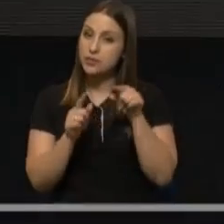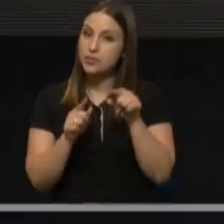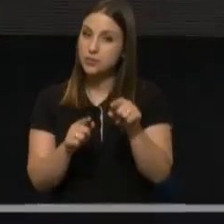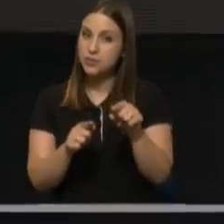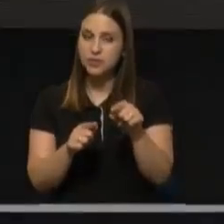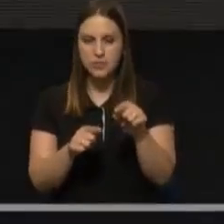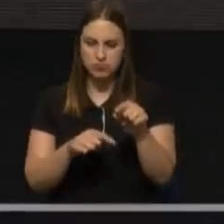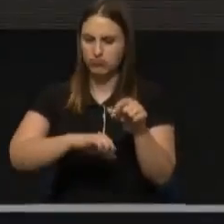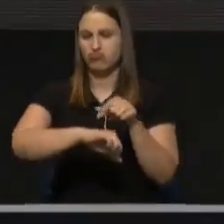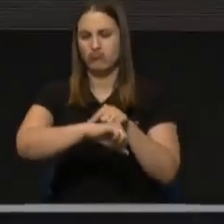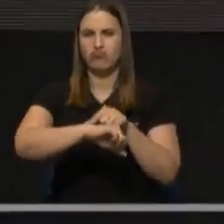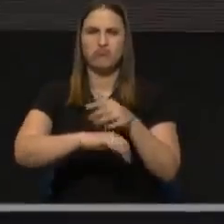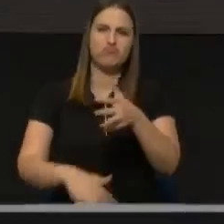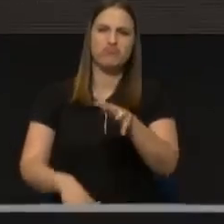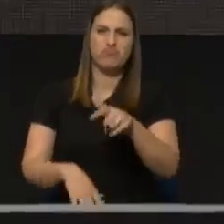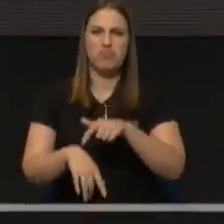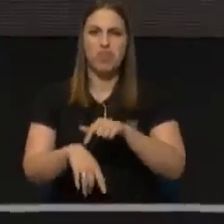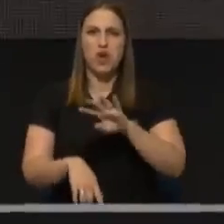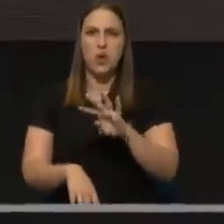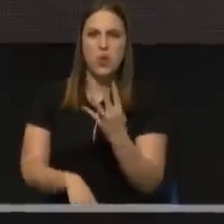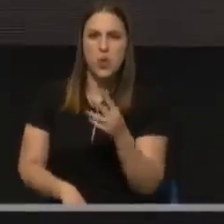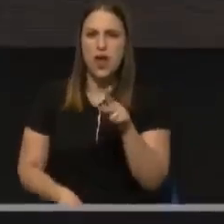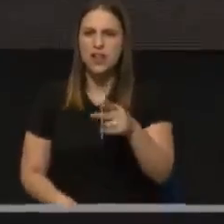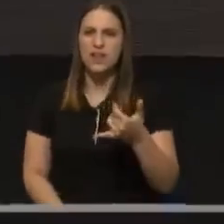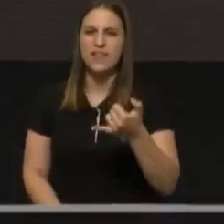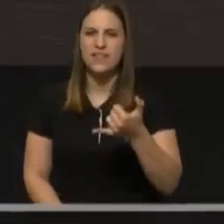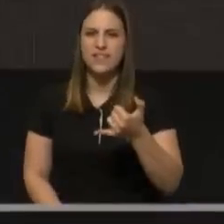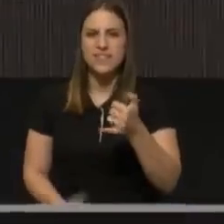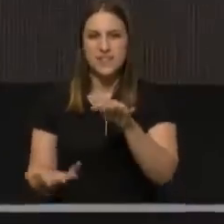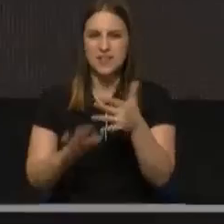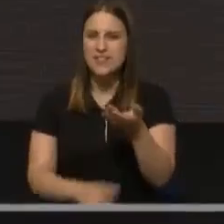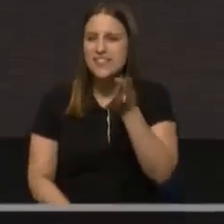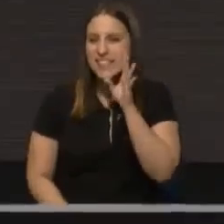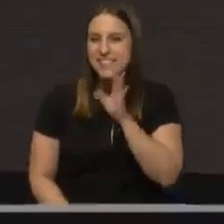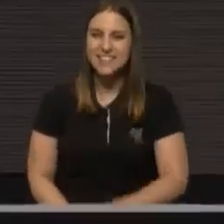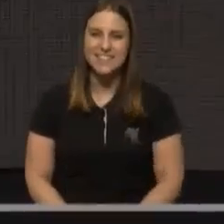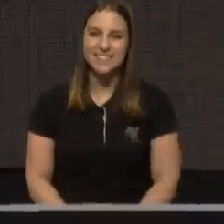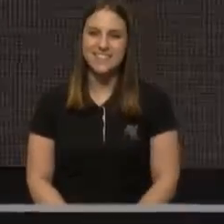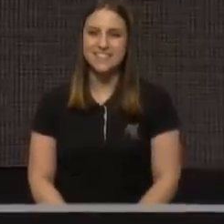dentro, por volta das 4h25, sensivelmente. Até já.